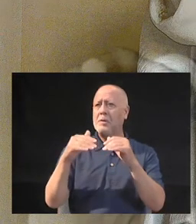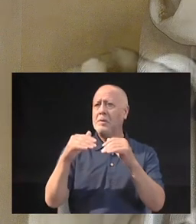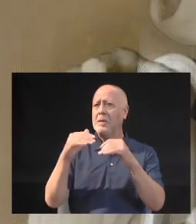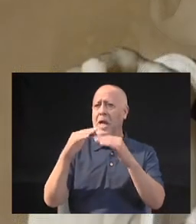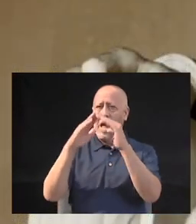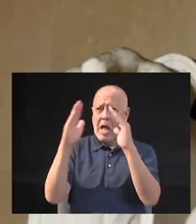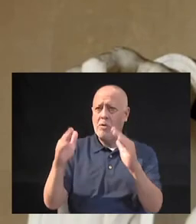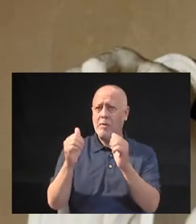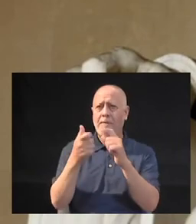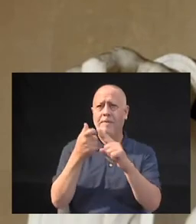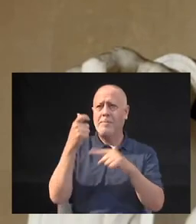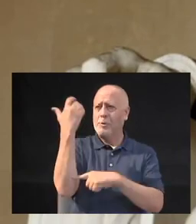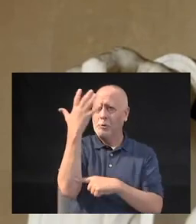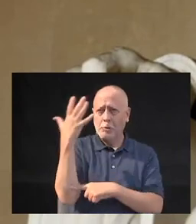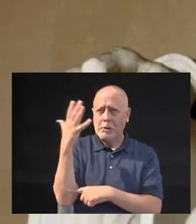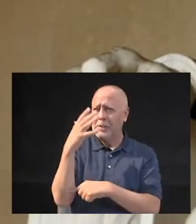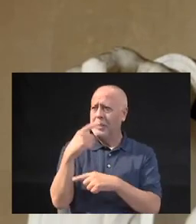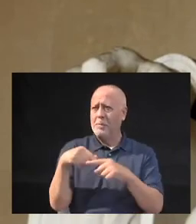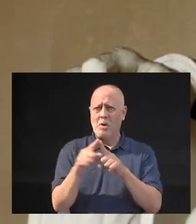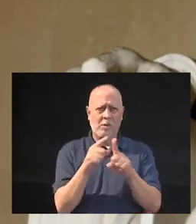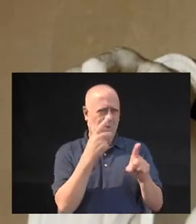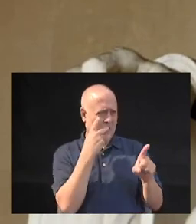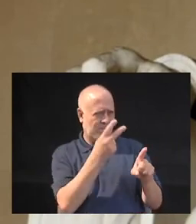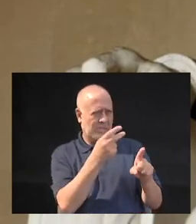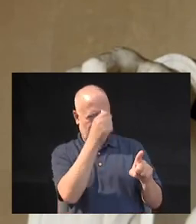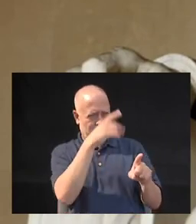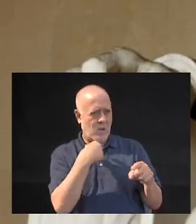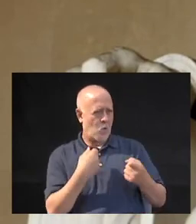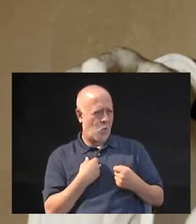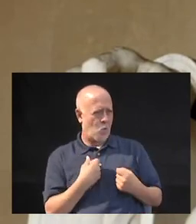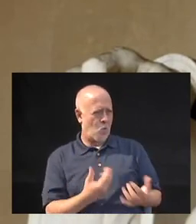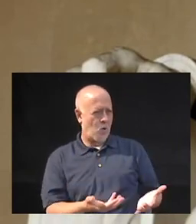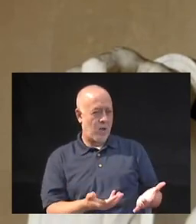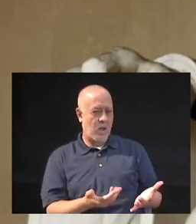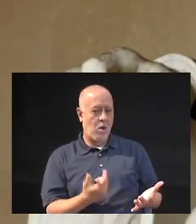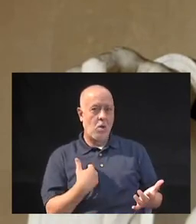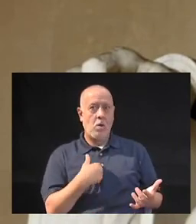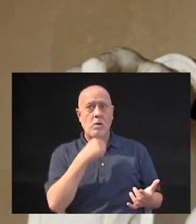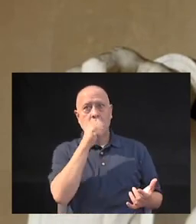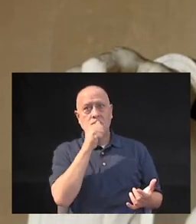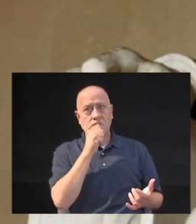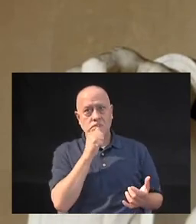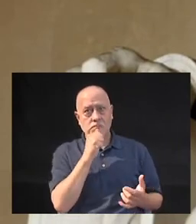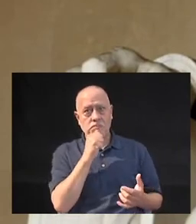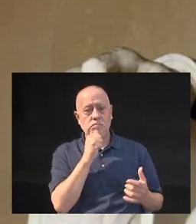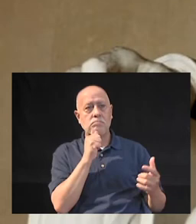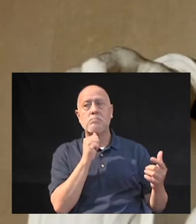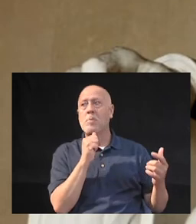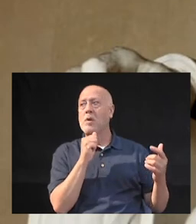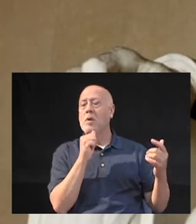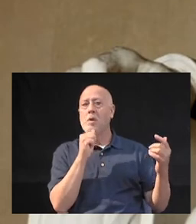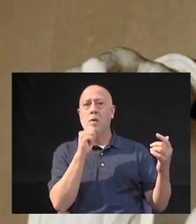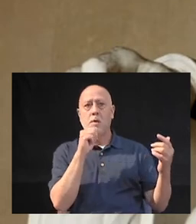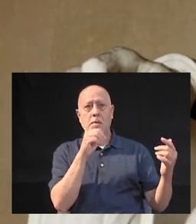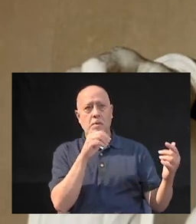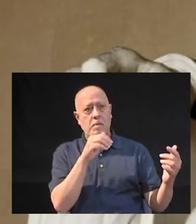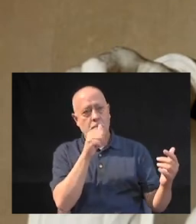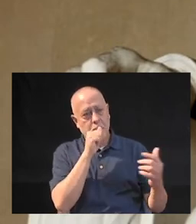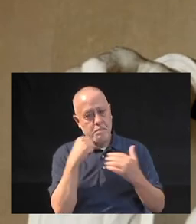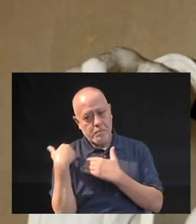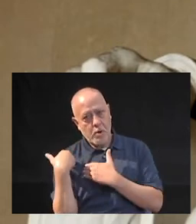on the other hand, I see a man who's worn out. I see a man who's carrying the burden of the war, the Civil War,